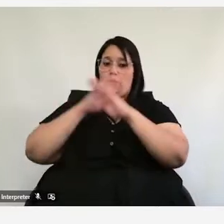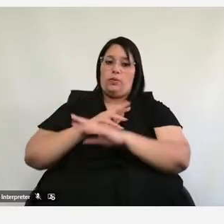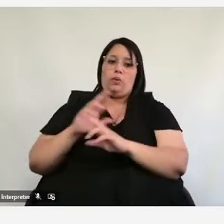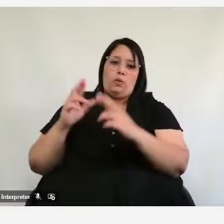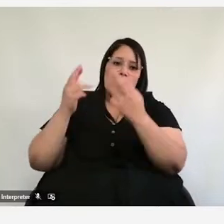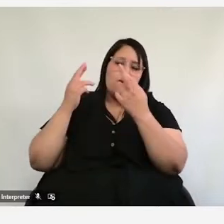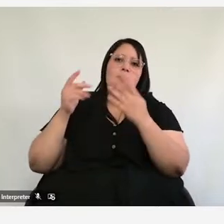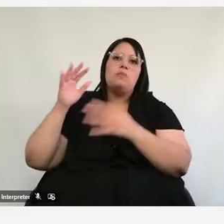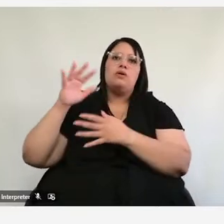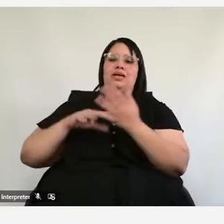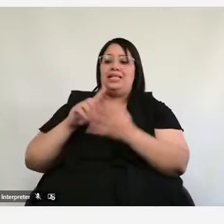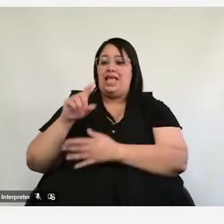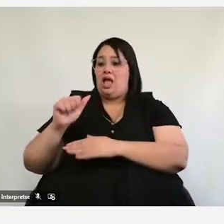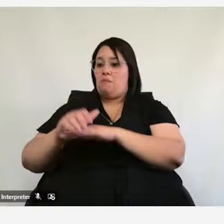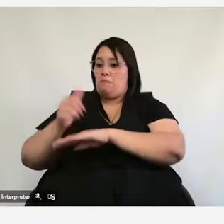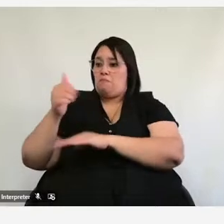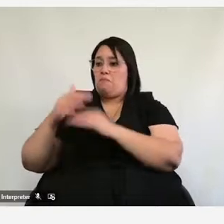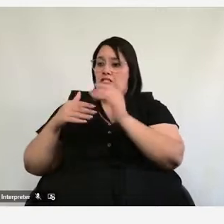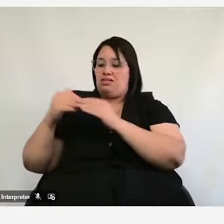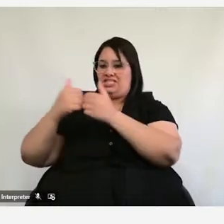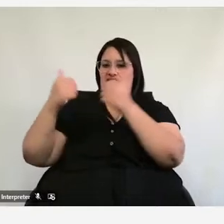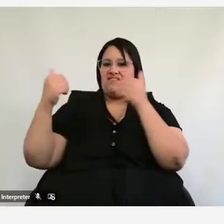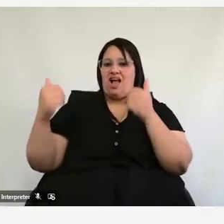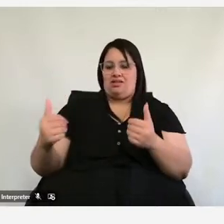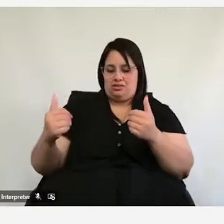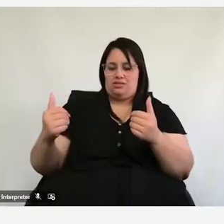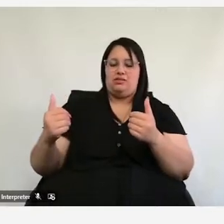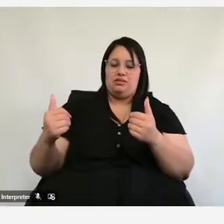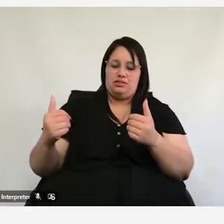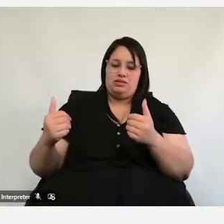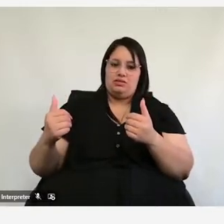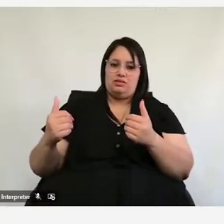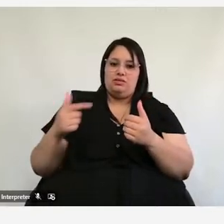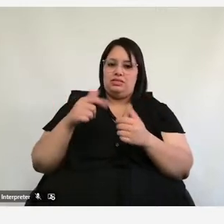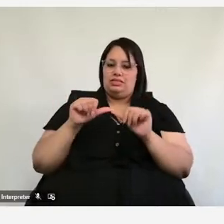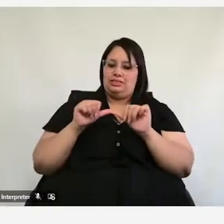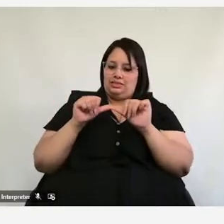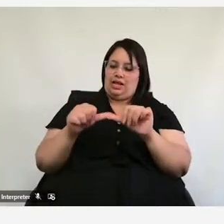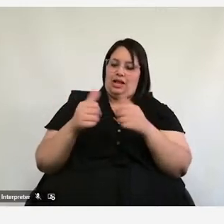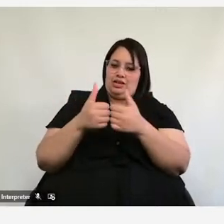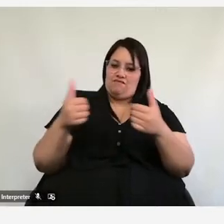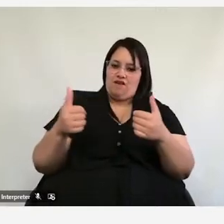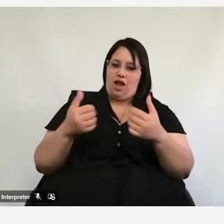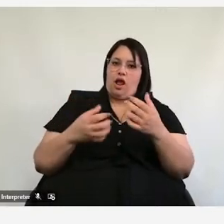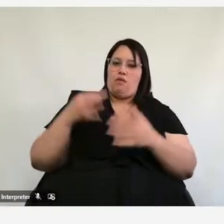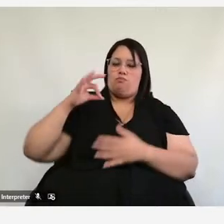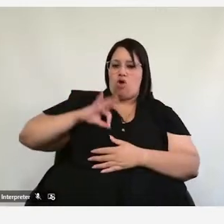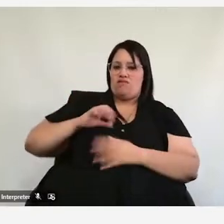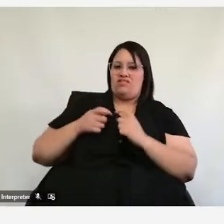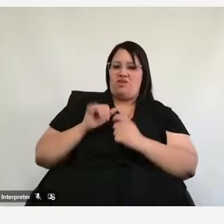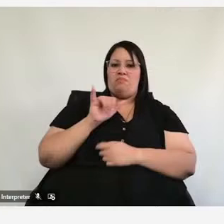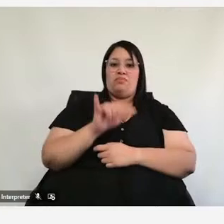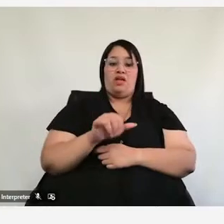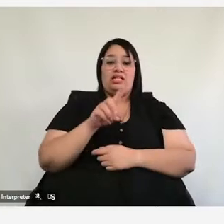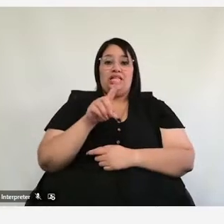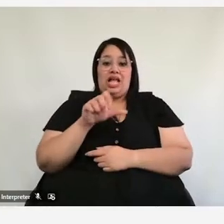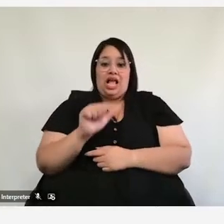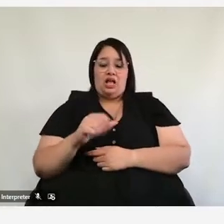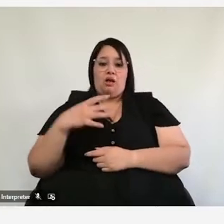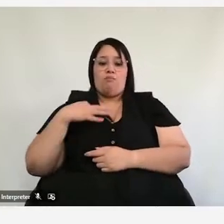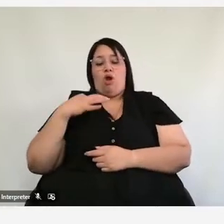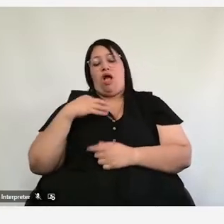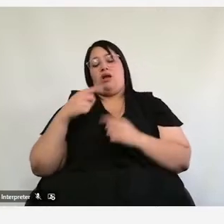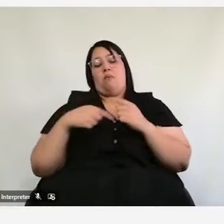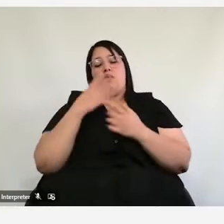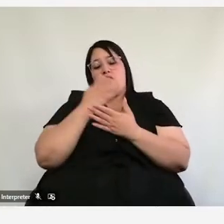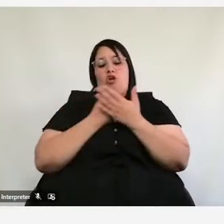The DA built this divide. They sustain it, they profit from it. While the DA boasts about economic growth in